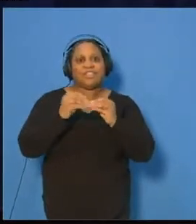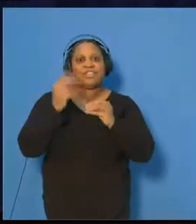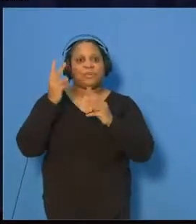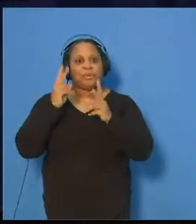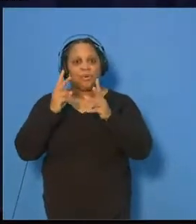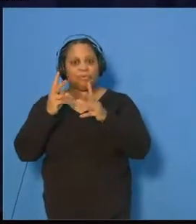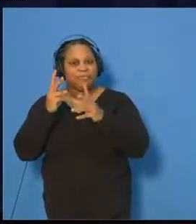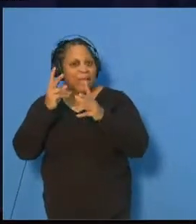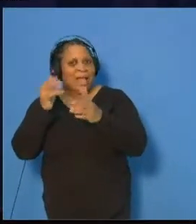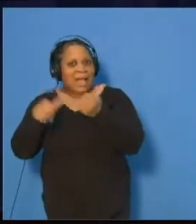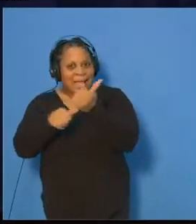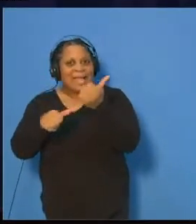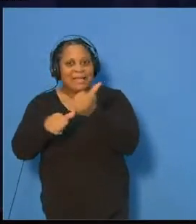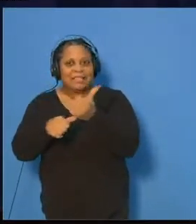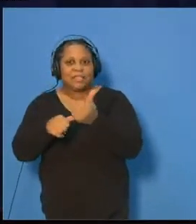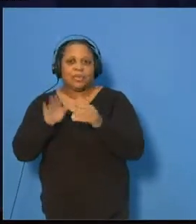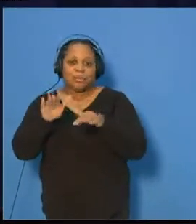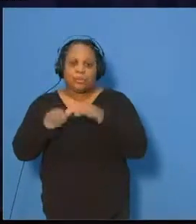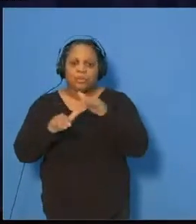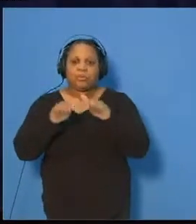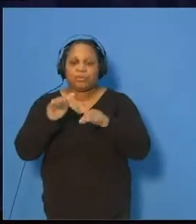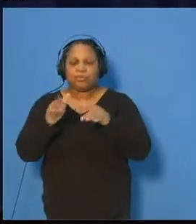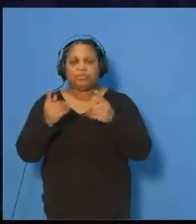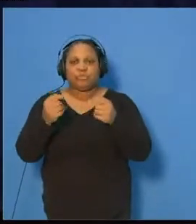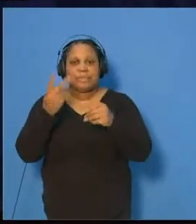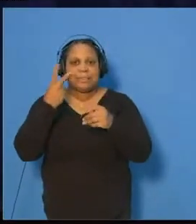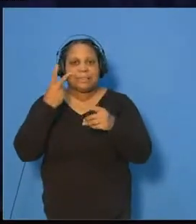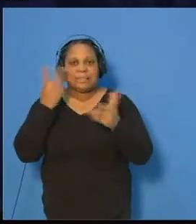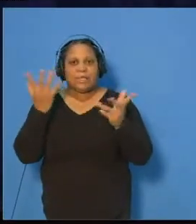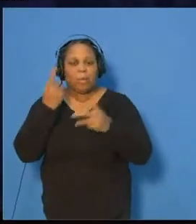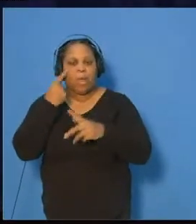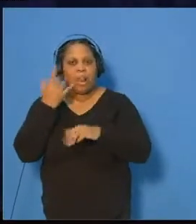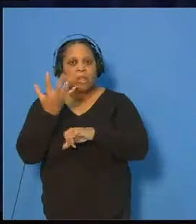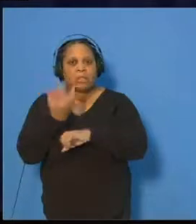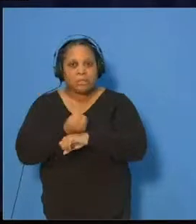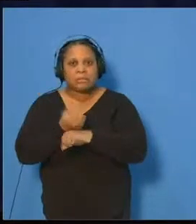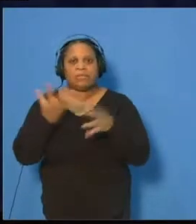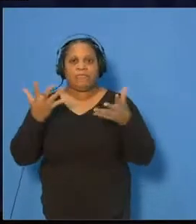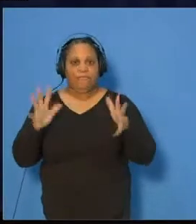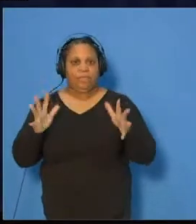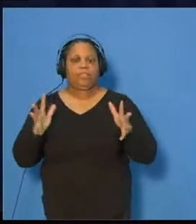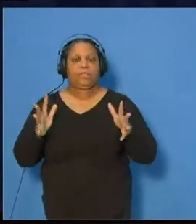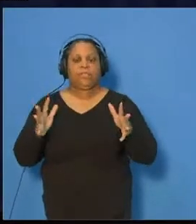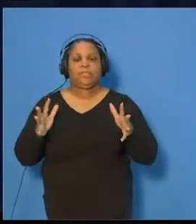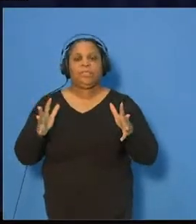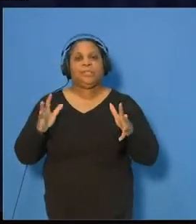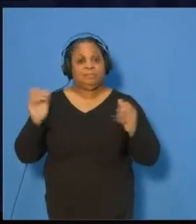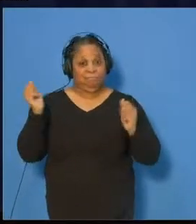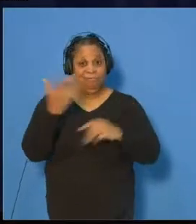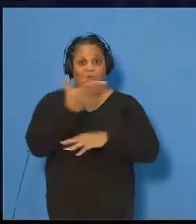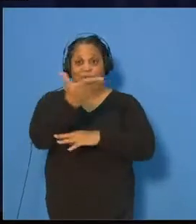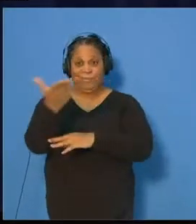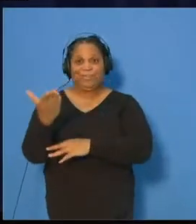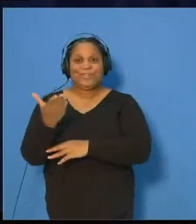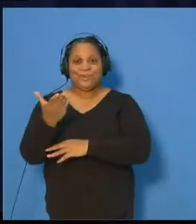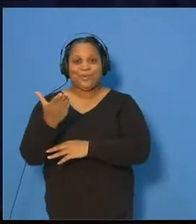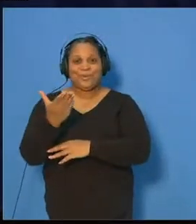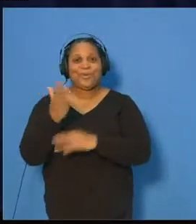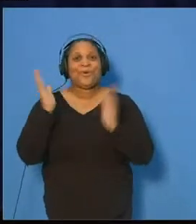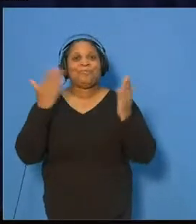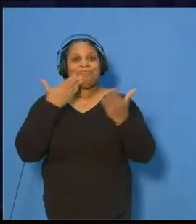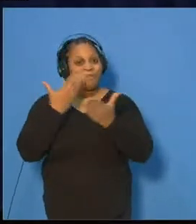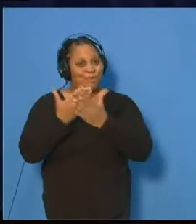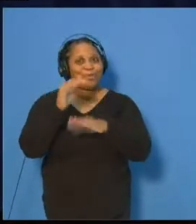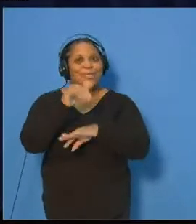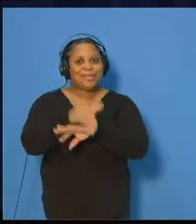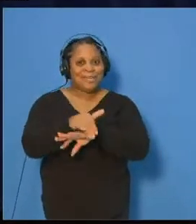as we walk through the steps of what our next stage in shelter in place will, after shelter in place will be. So to all of you, I wish everyone a very good night,